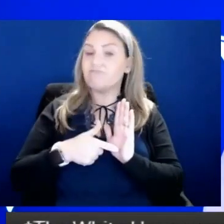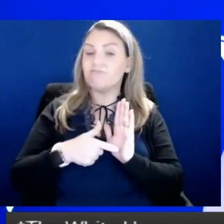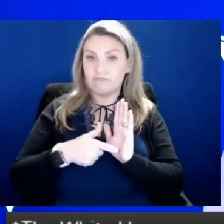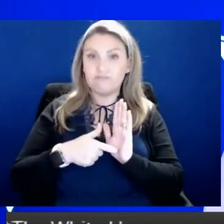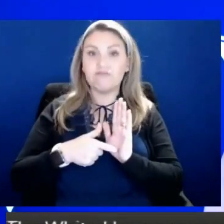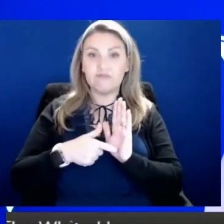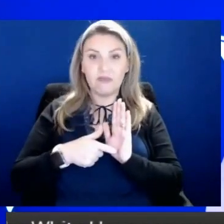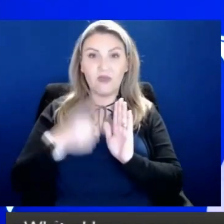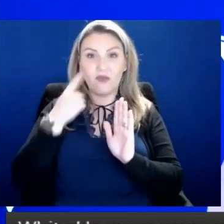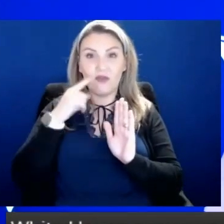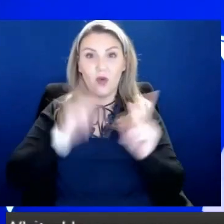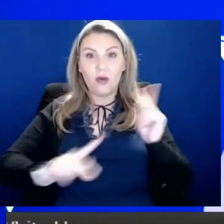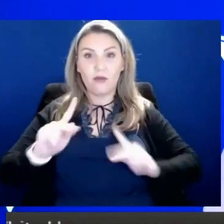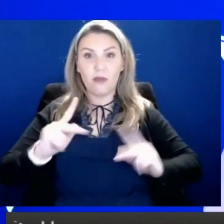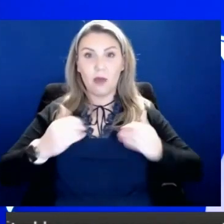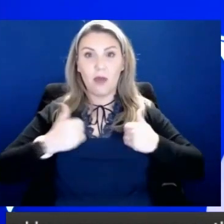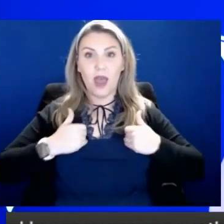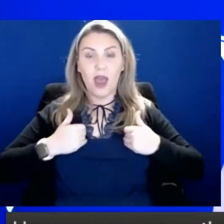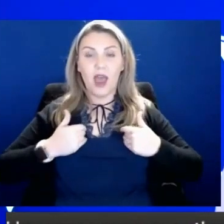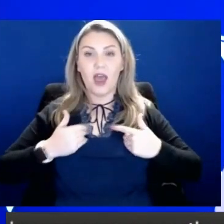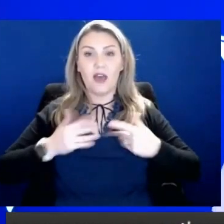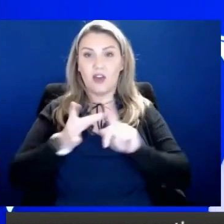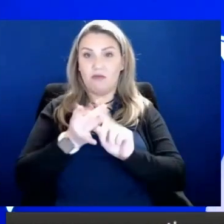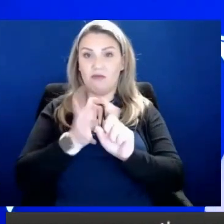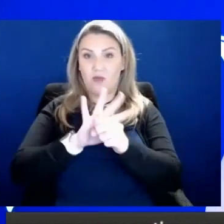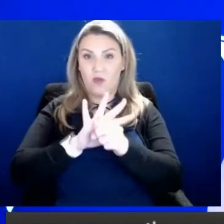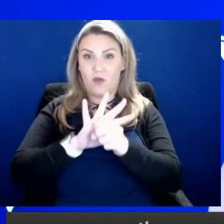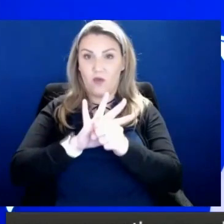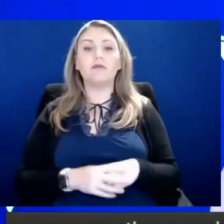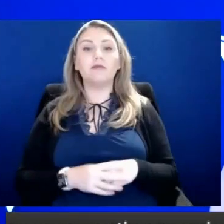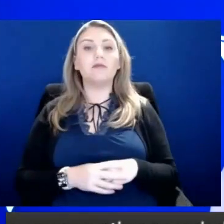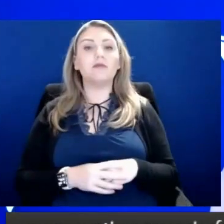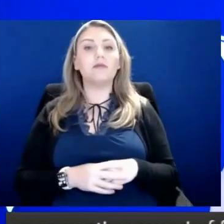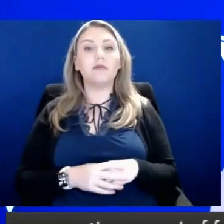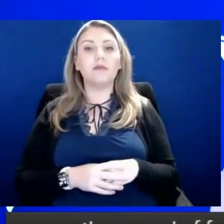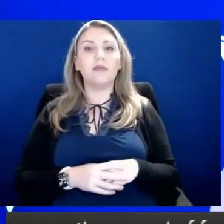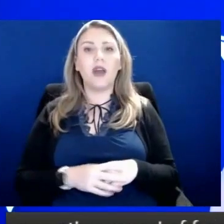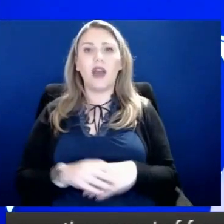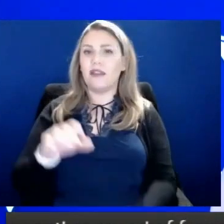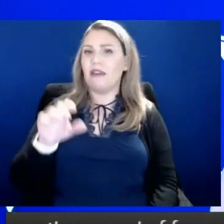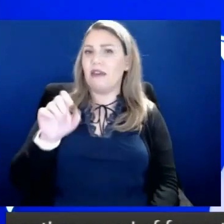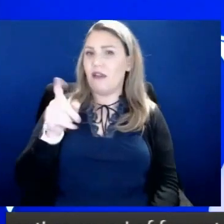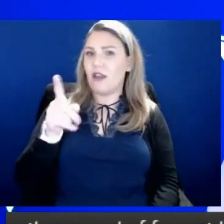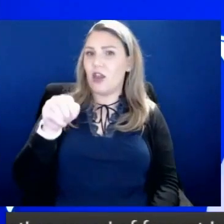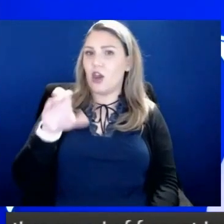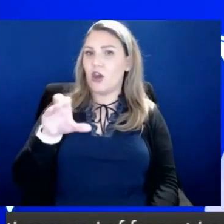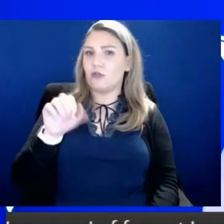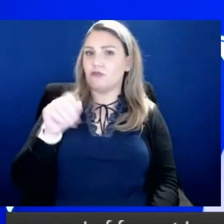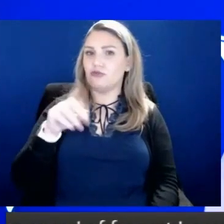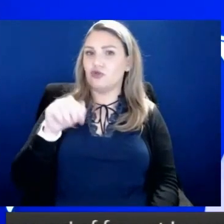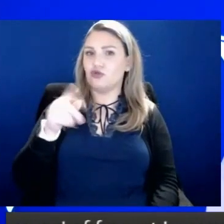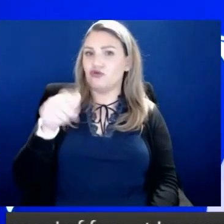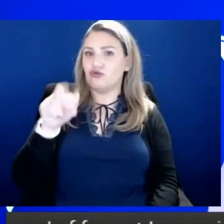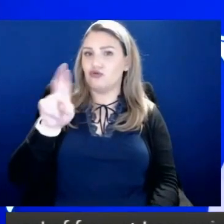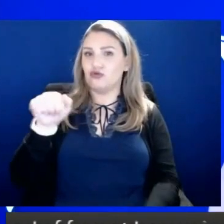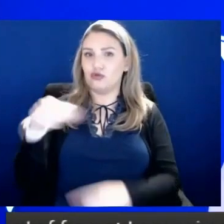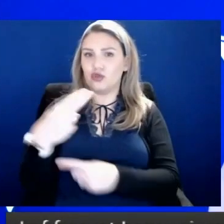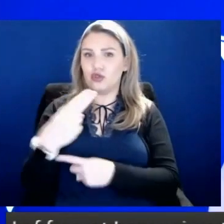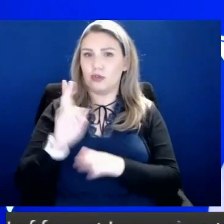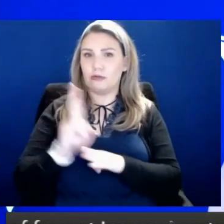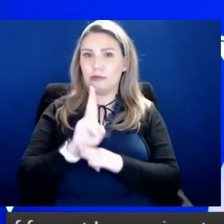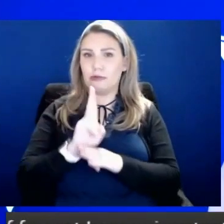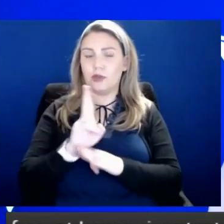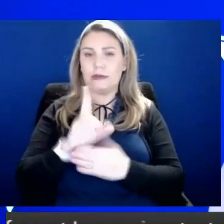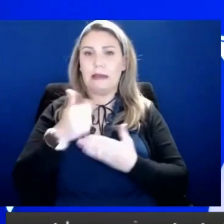people with COVID-19. I think even Eric Church was using that at one point on his tour to help keep his